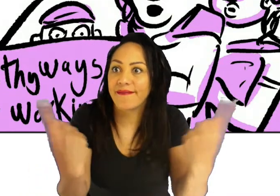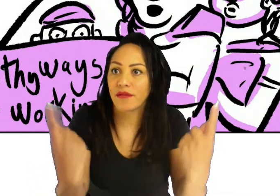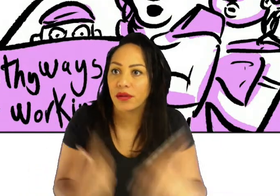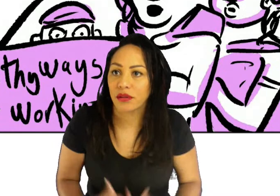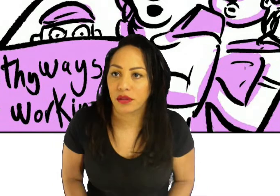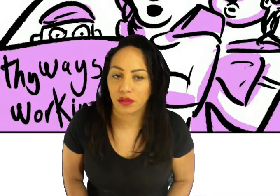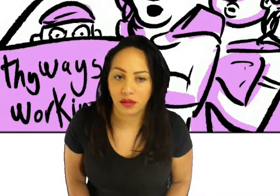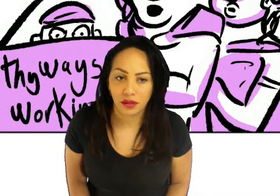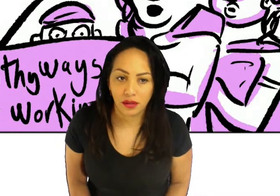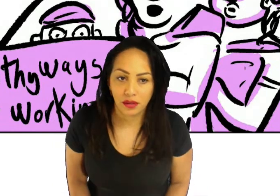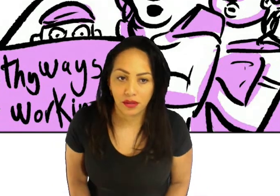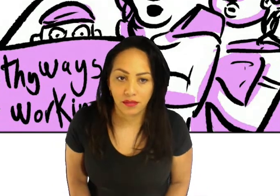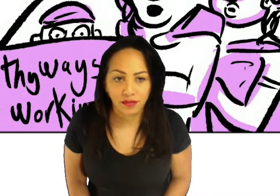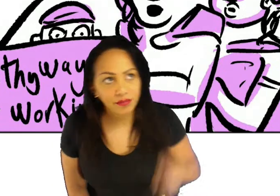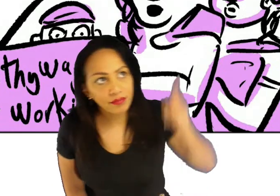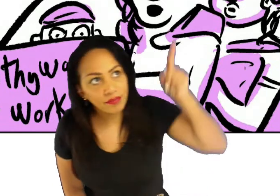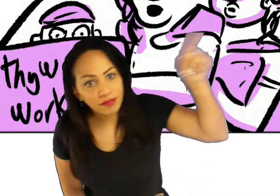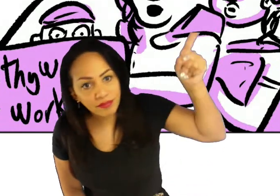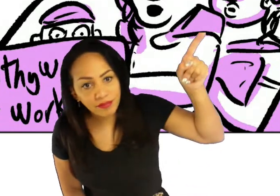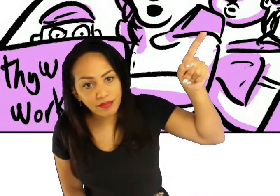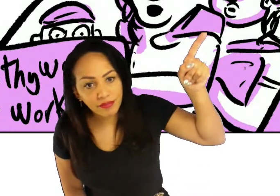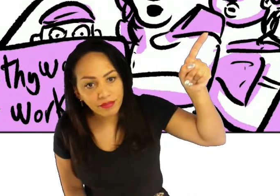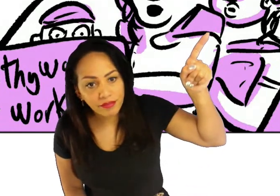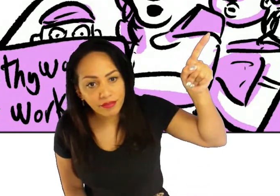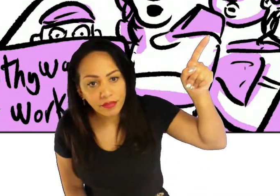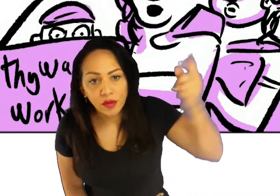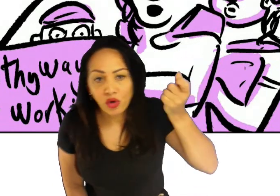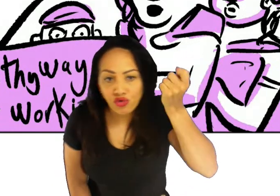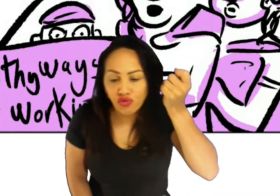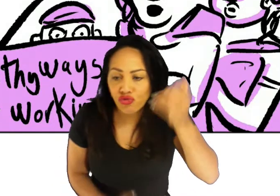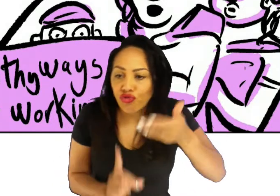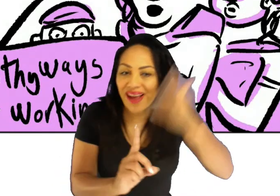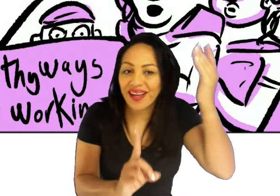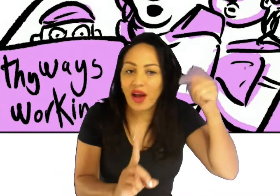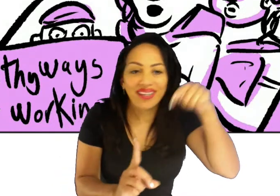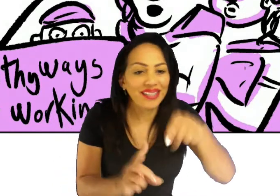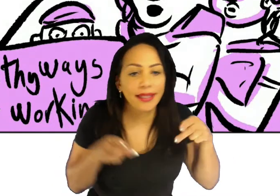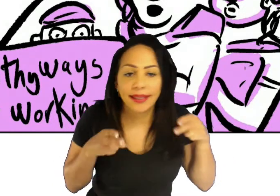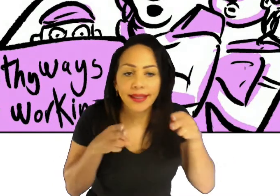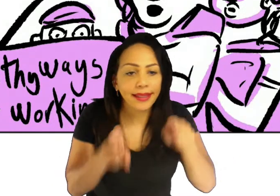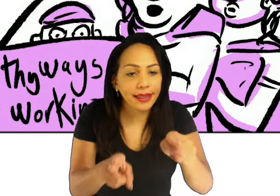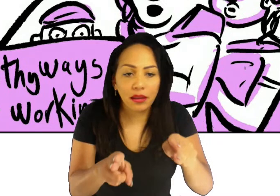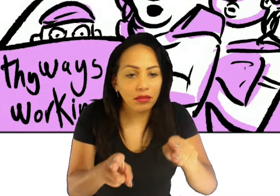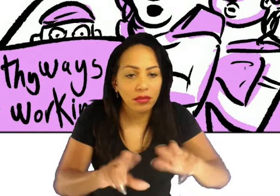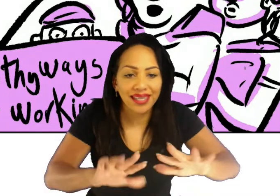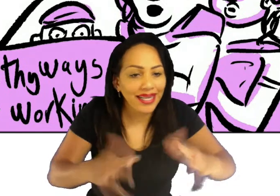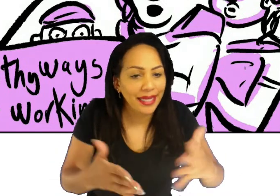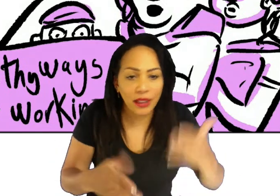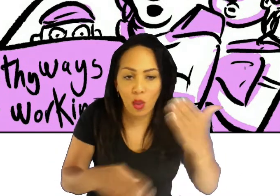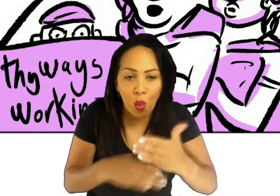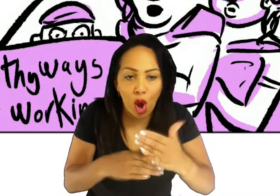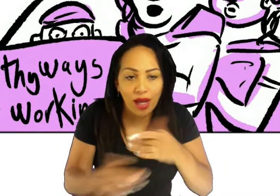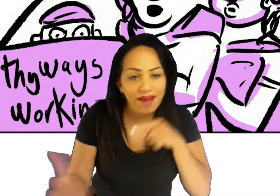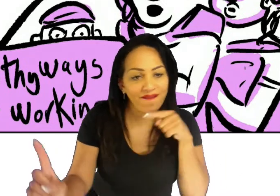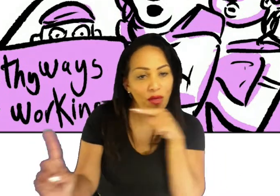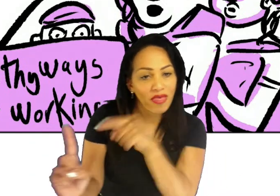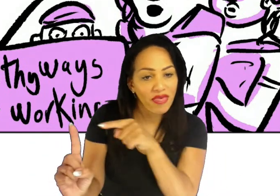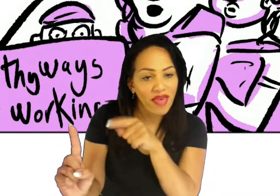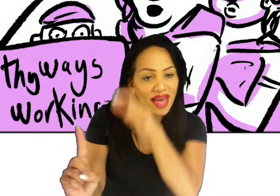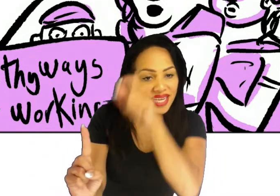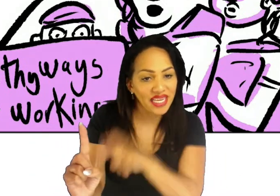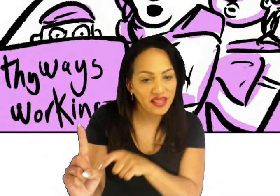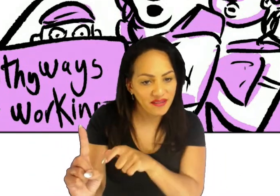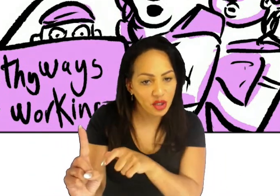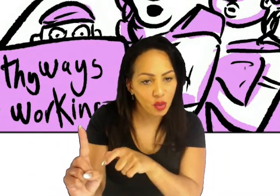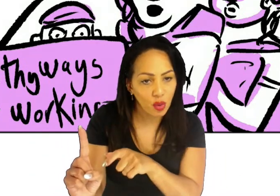that the system isn't working for one person means the system isn't working, and it should be changed. It